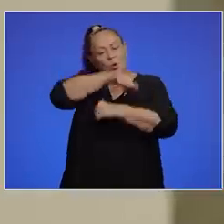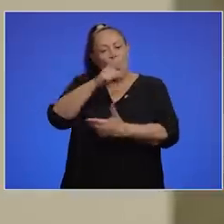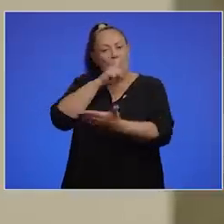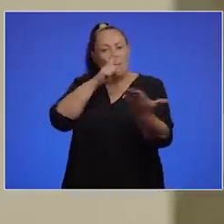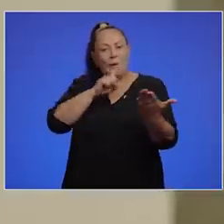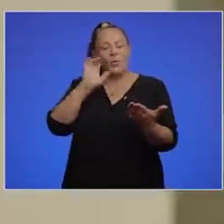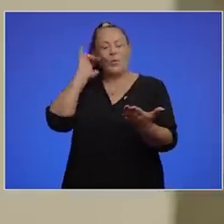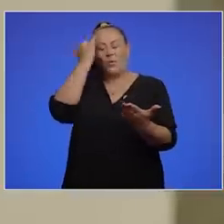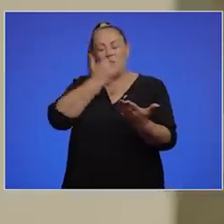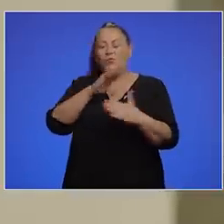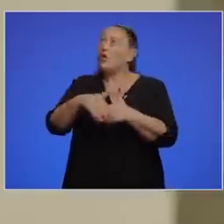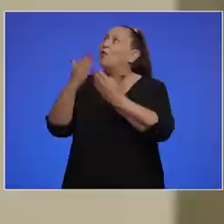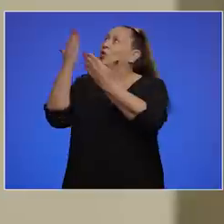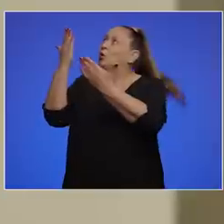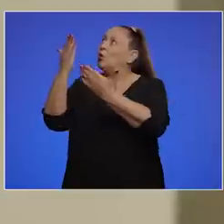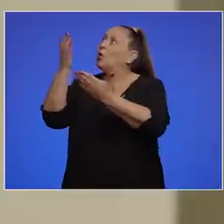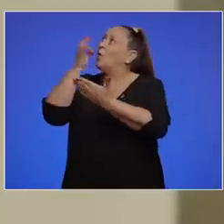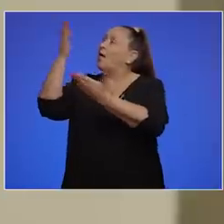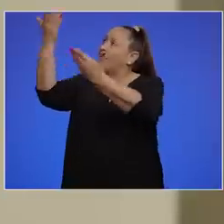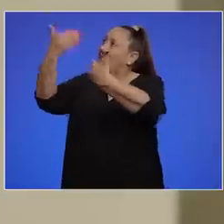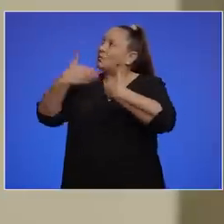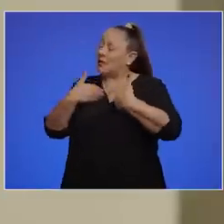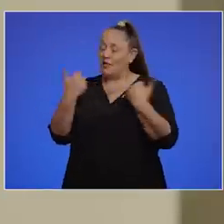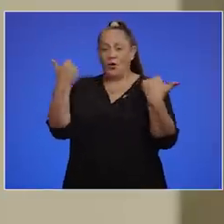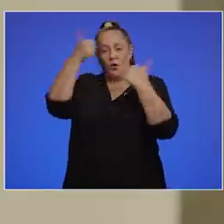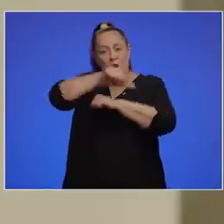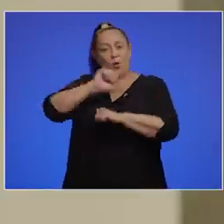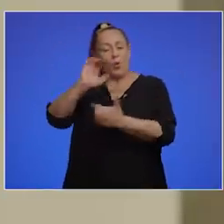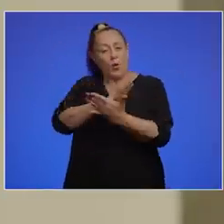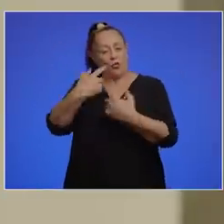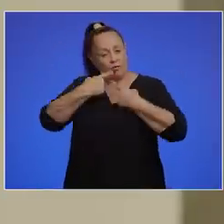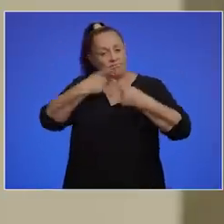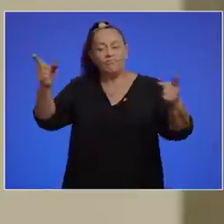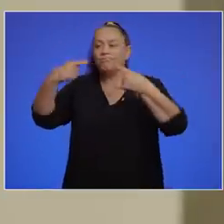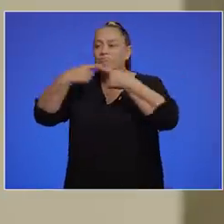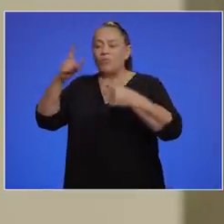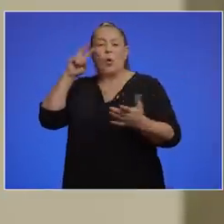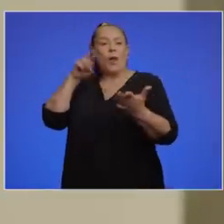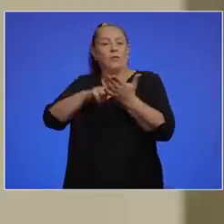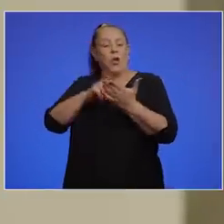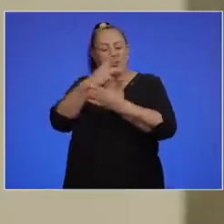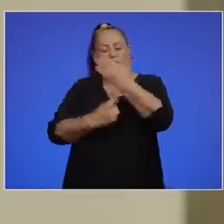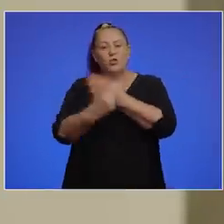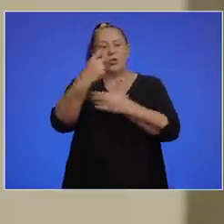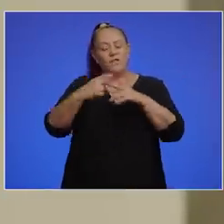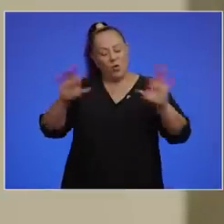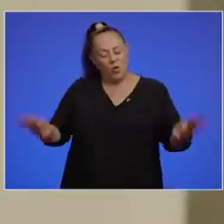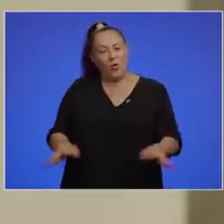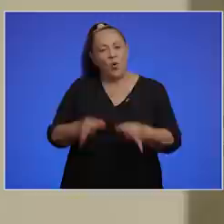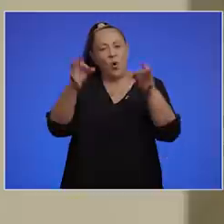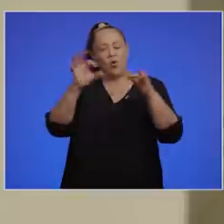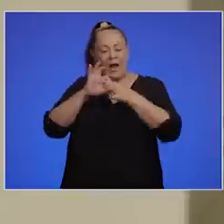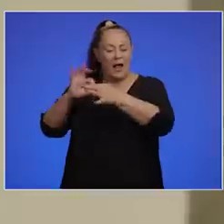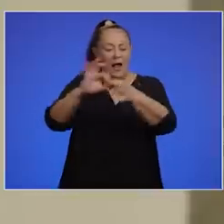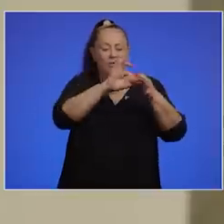wondrous mystery. Grant us, we pray, that in professing the true faith, we may acknowledge the trinity of eternal glory and adore Your